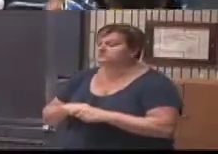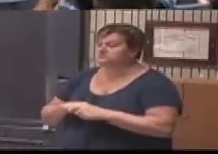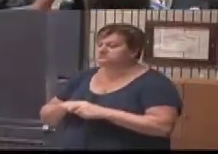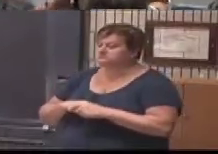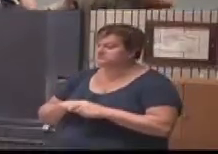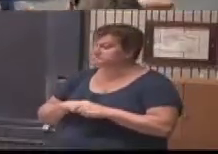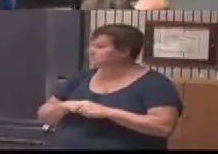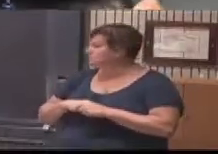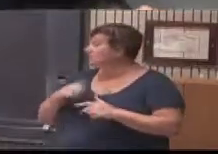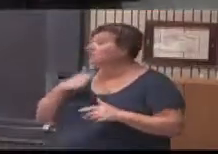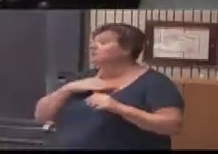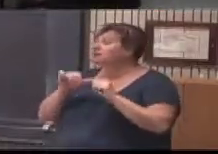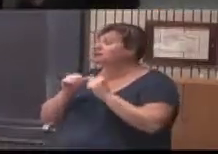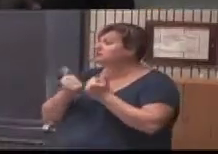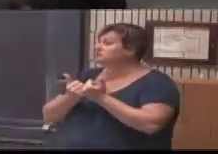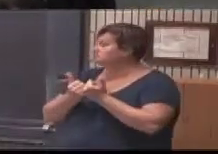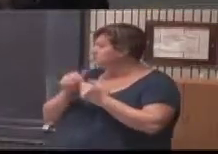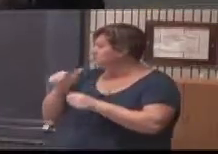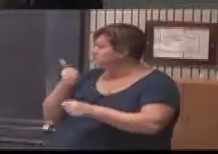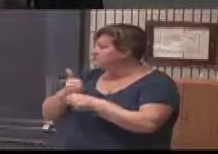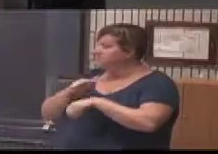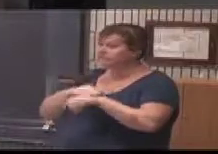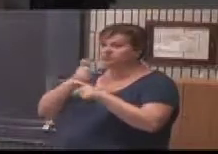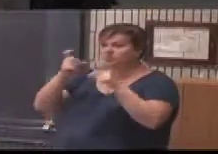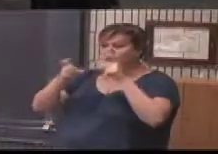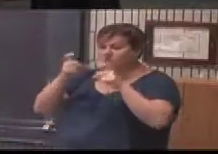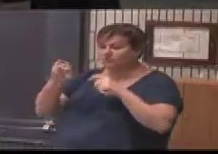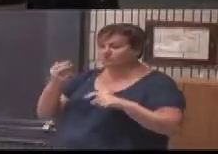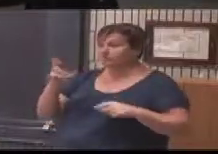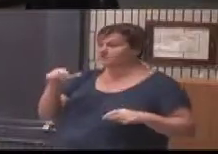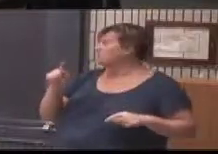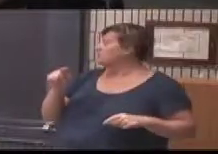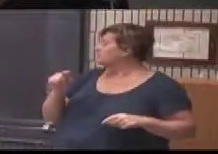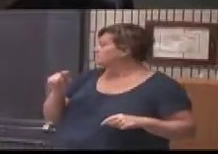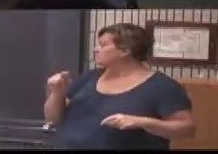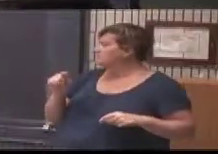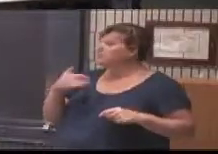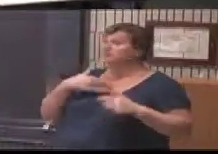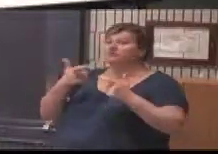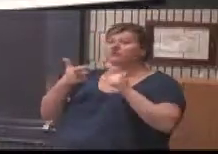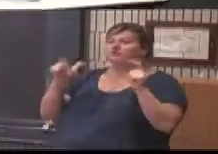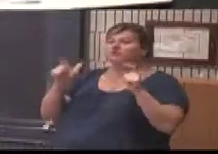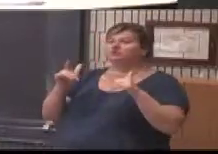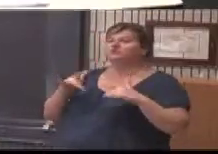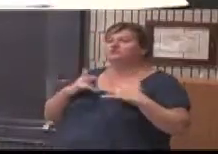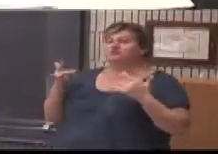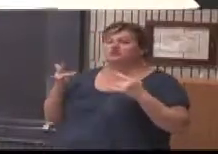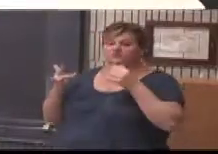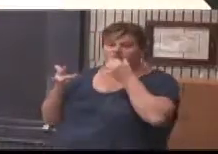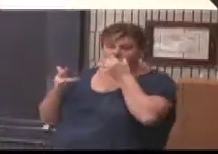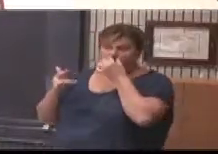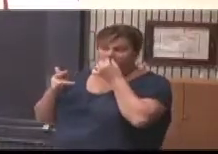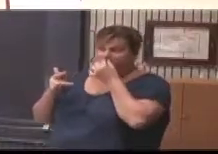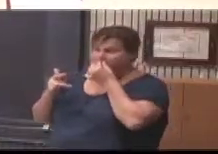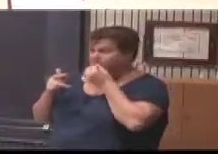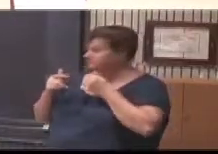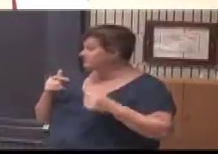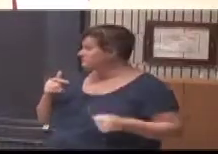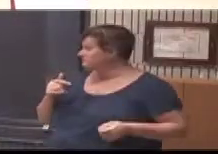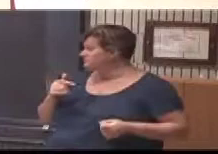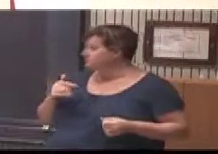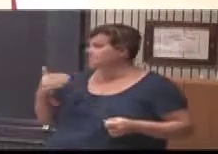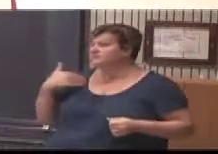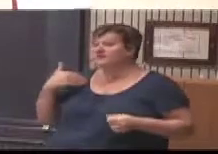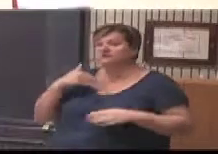My agency is entirely based on donations and grants. We have large events, probably the closest one to here.